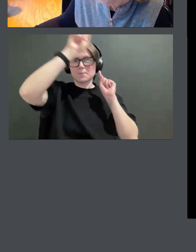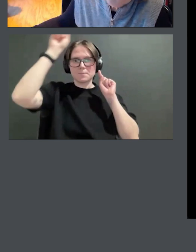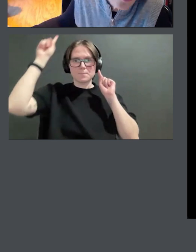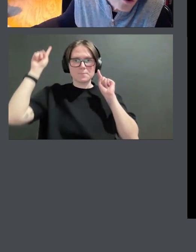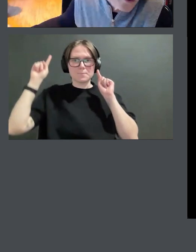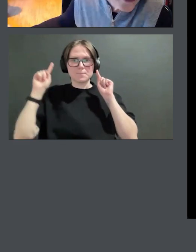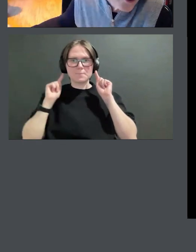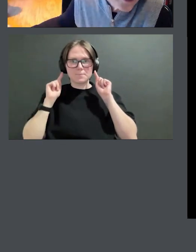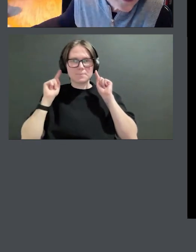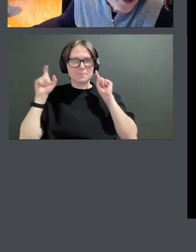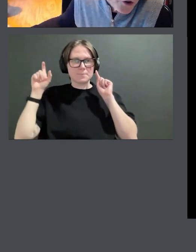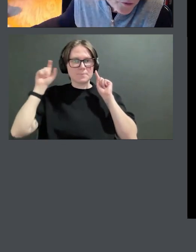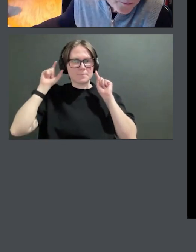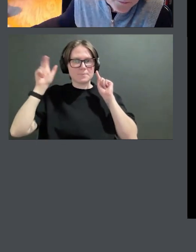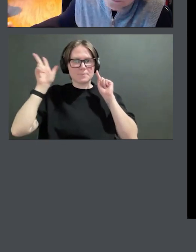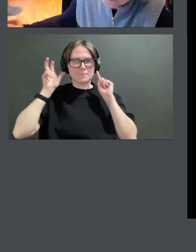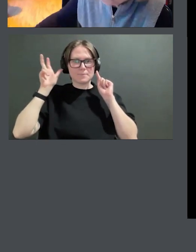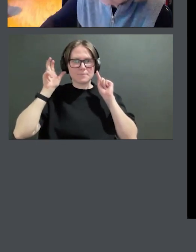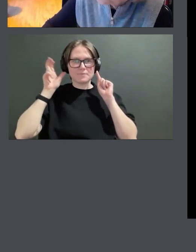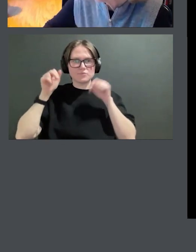over to the normal hearing ear.